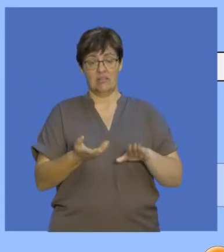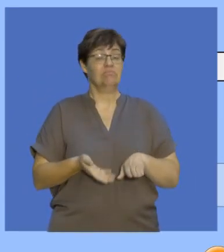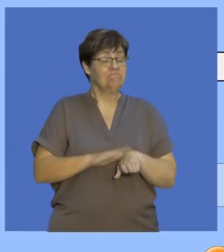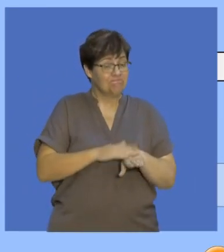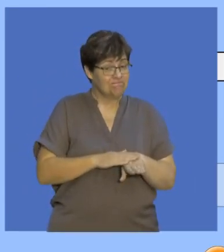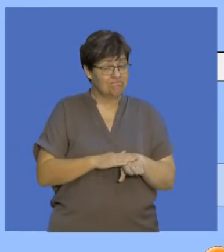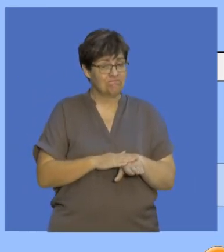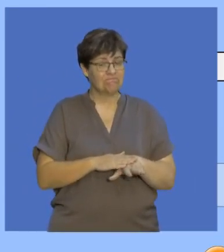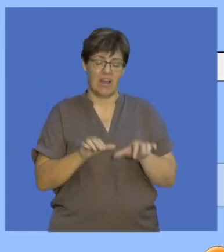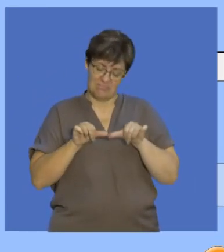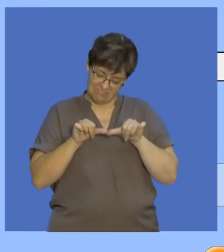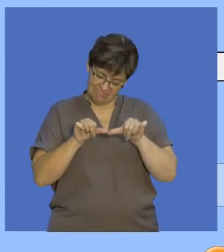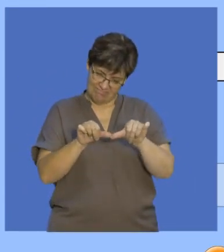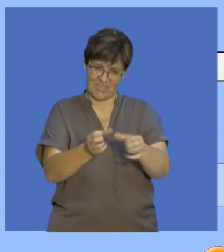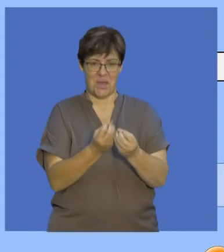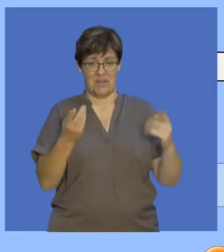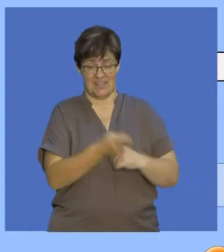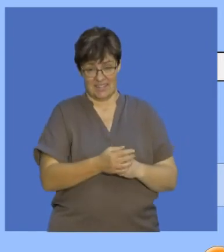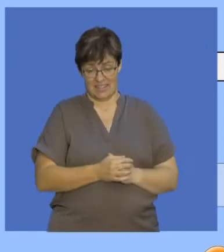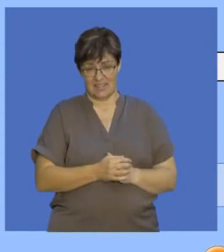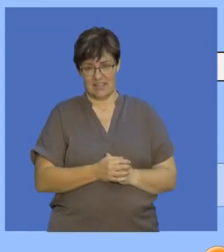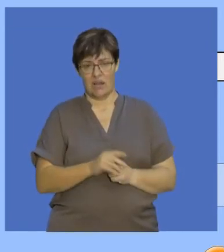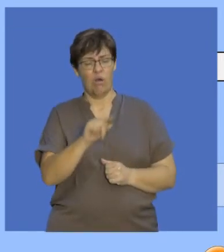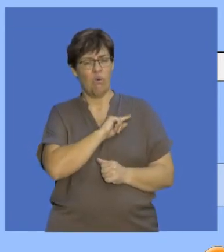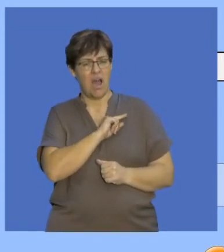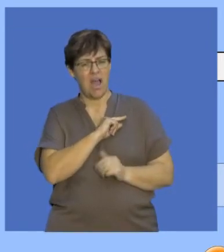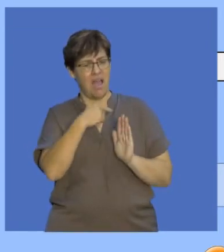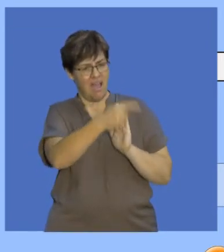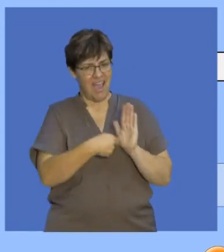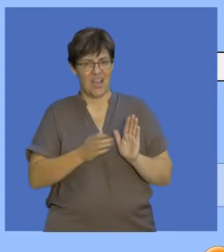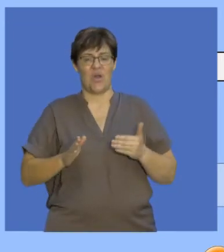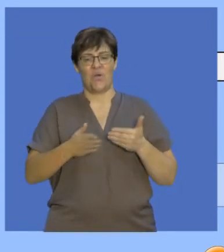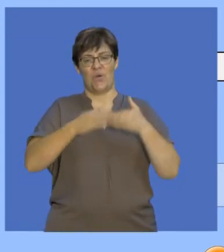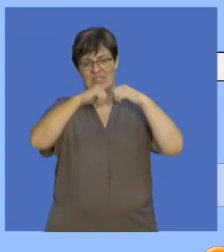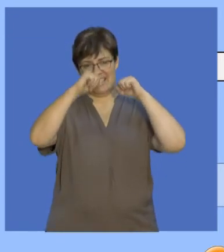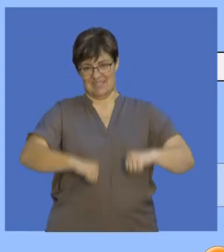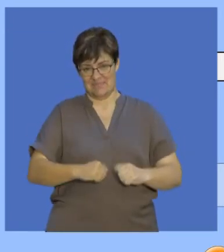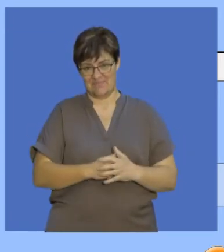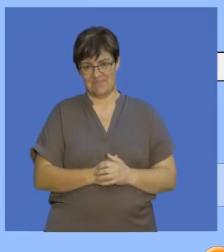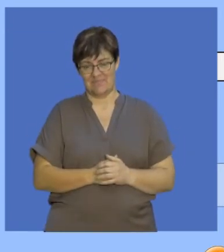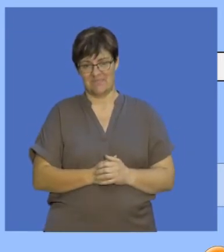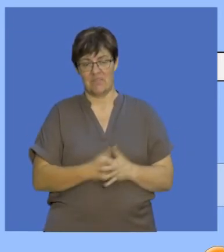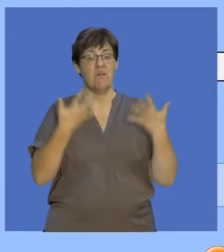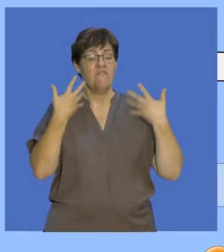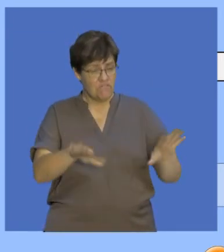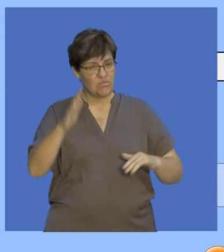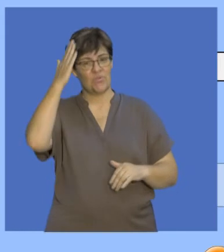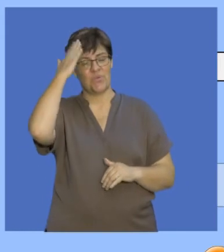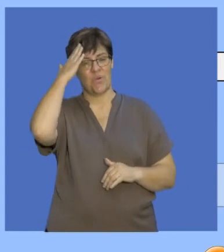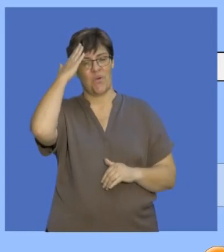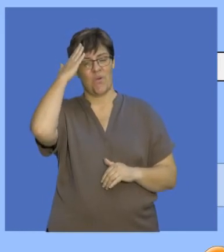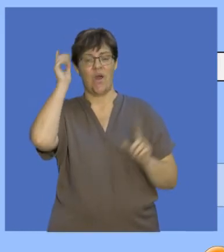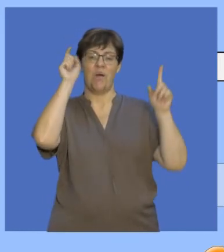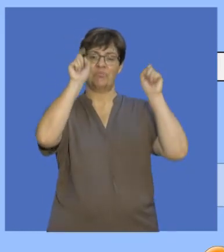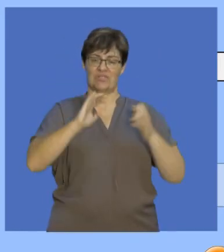charge remains constant, because we want to think of a circuit as a closed system of some sort, because we're already familiar with